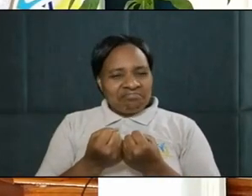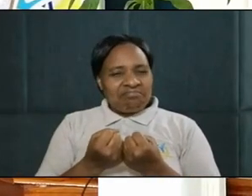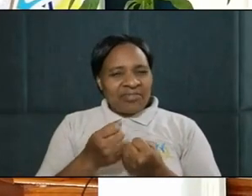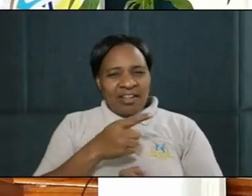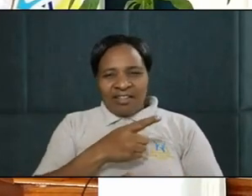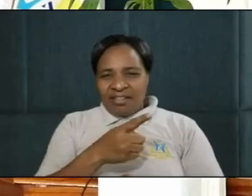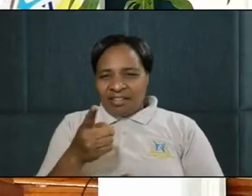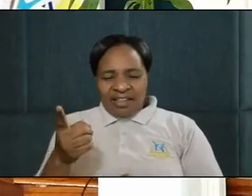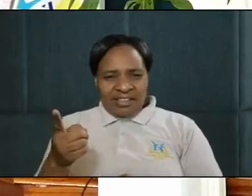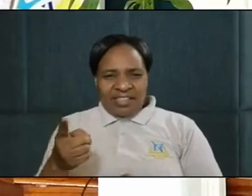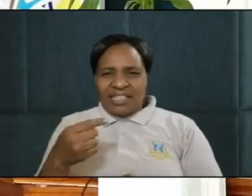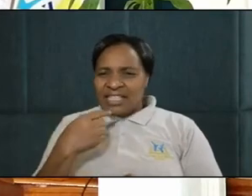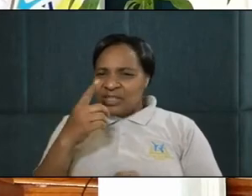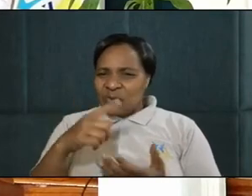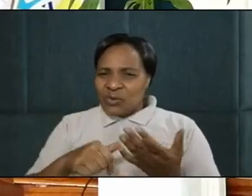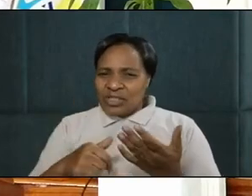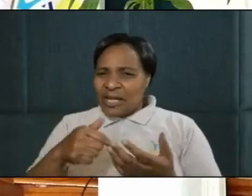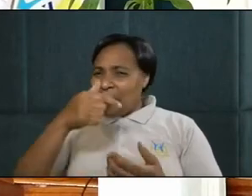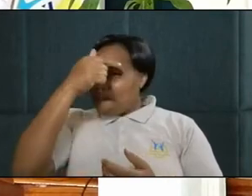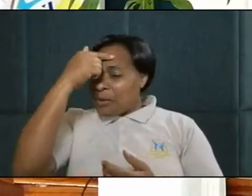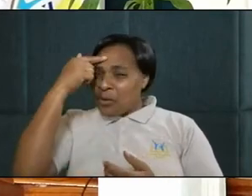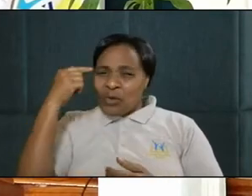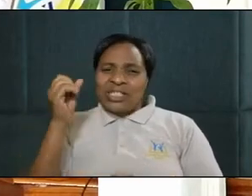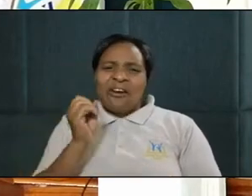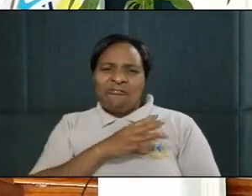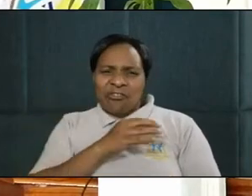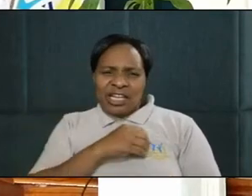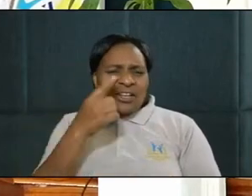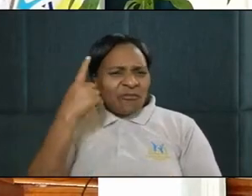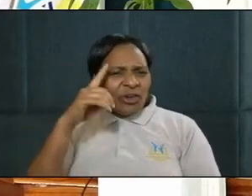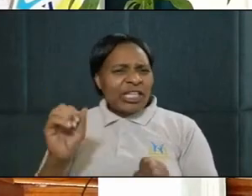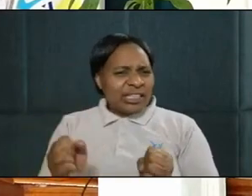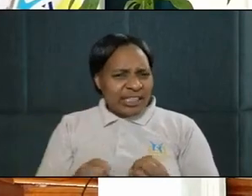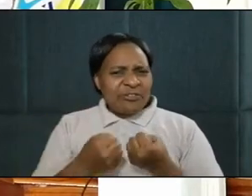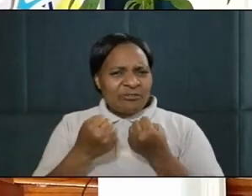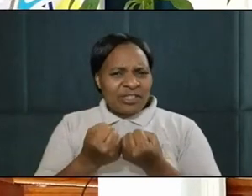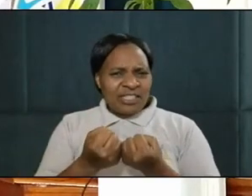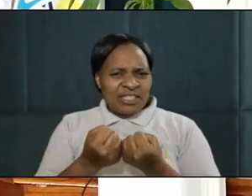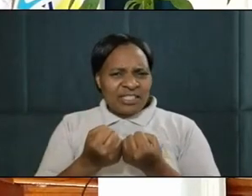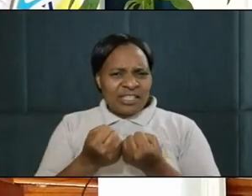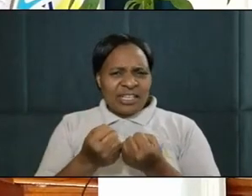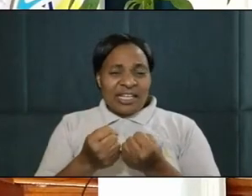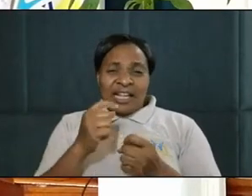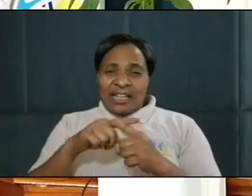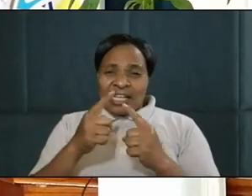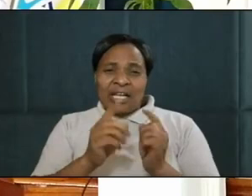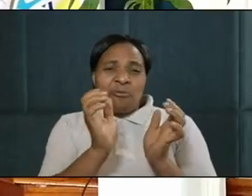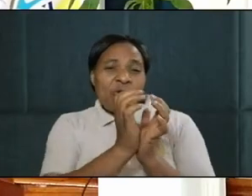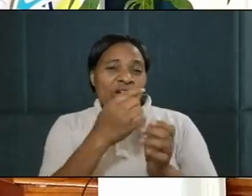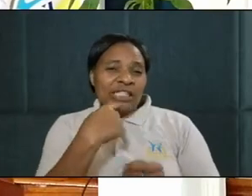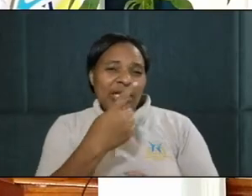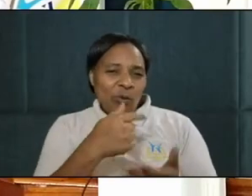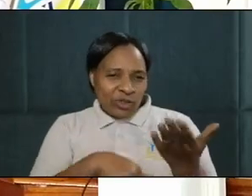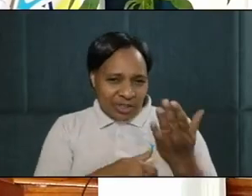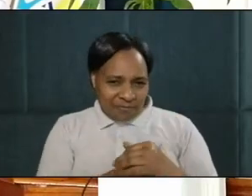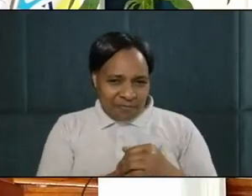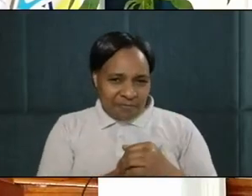him not to go to Jerusalem because they were afraid for his safety. What does Paul respond? What is Paul's